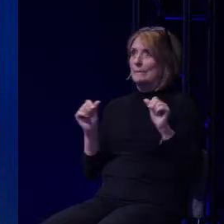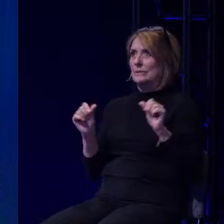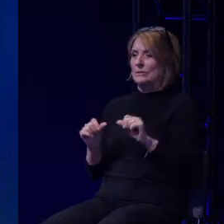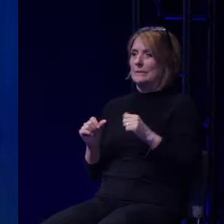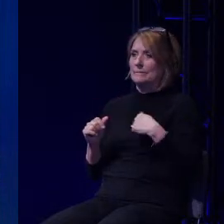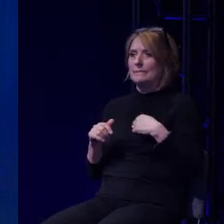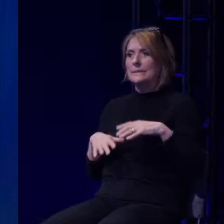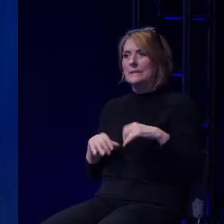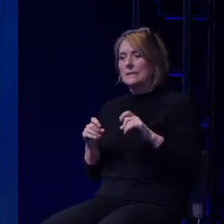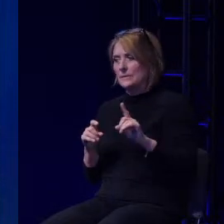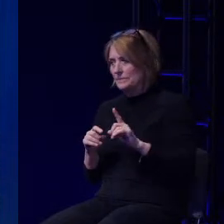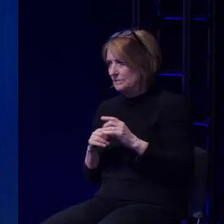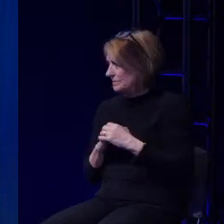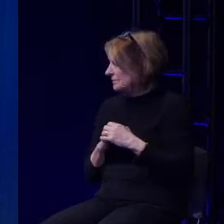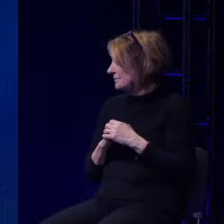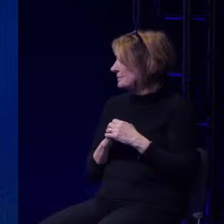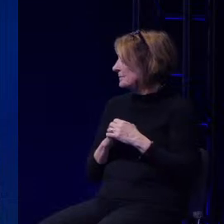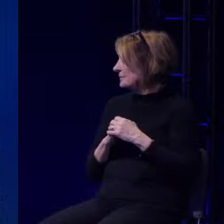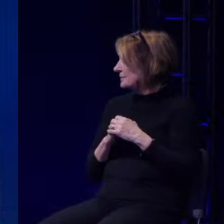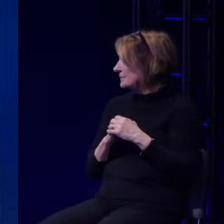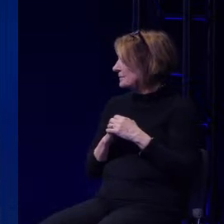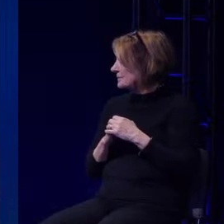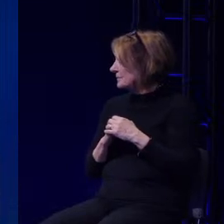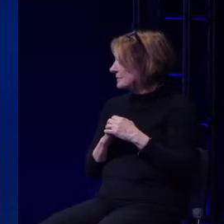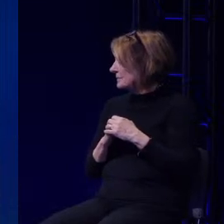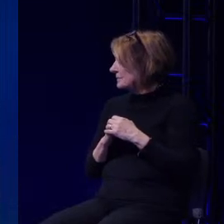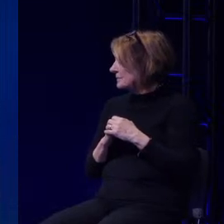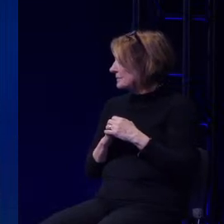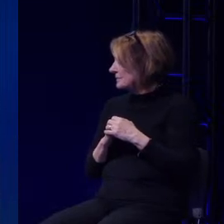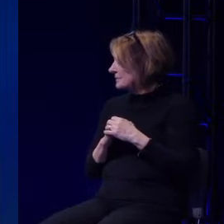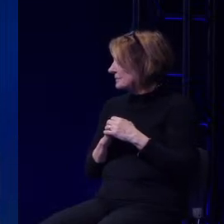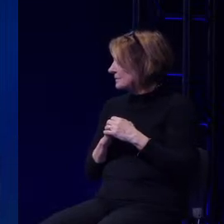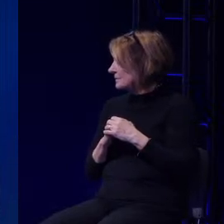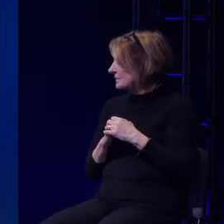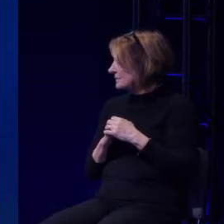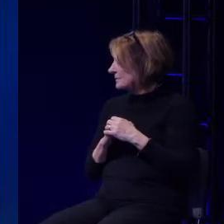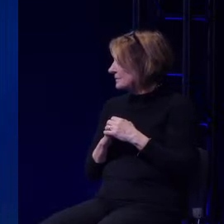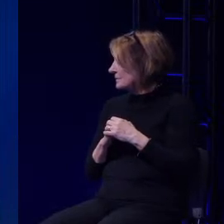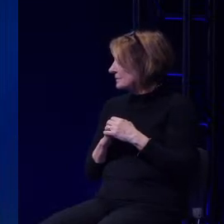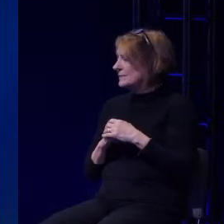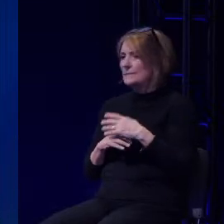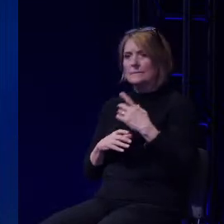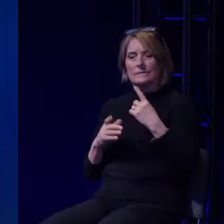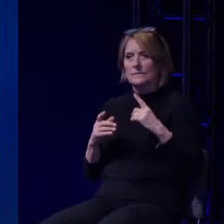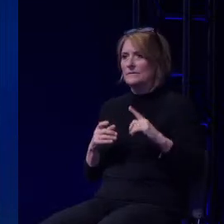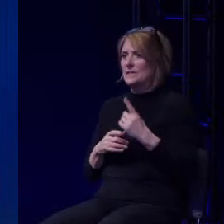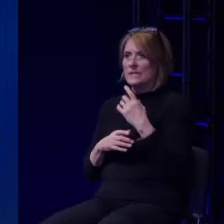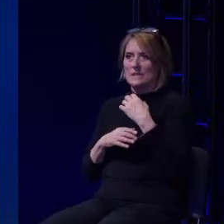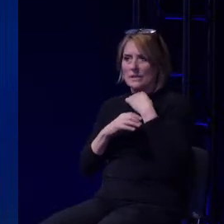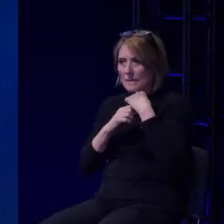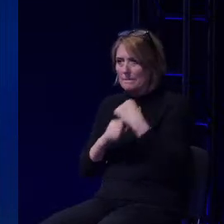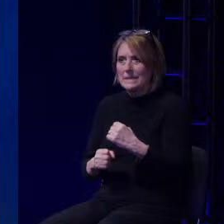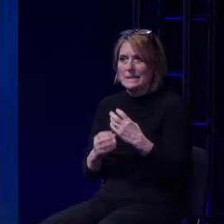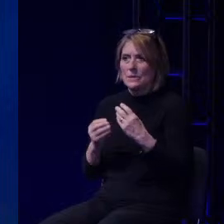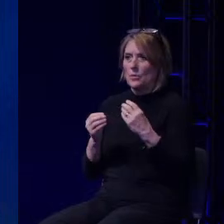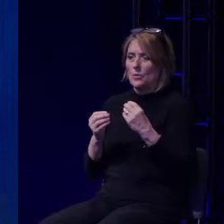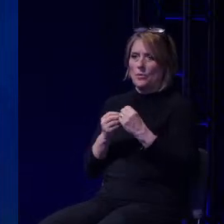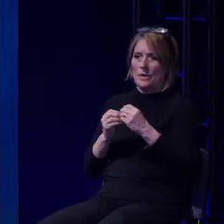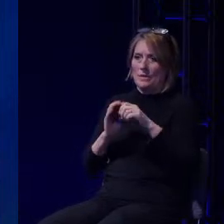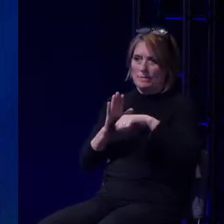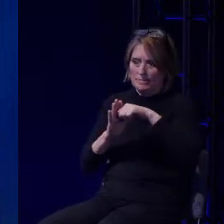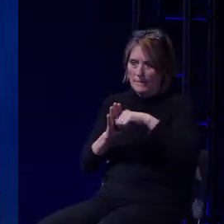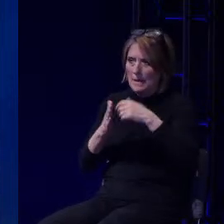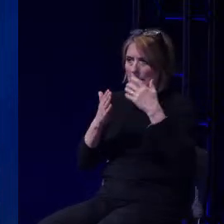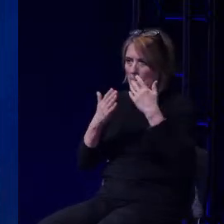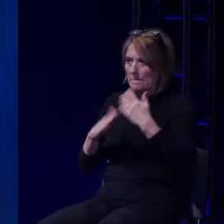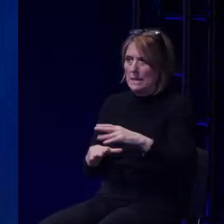I started, I was fully committed to documentaries. I went through an art school which had a